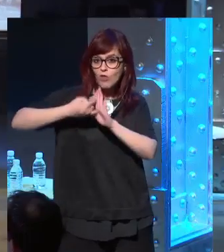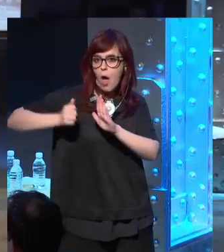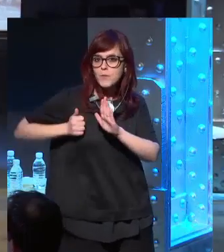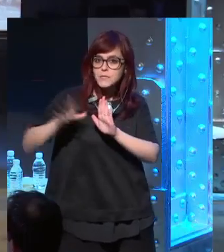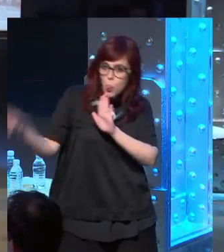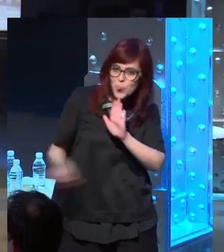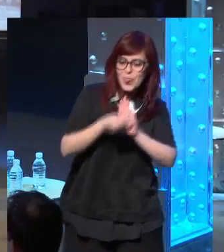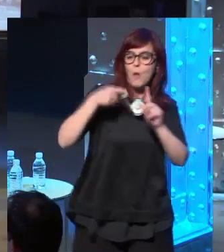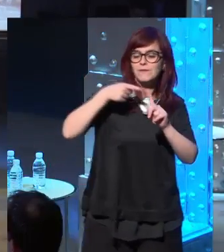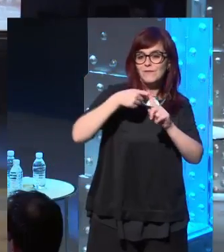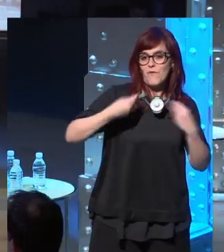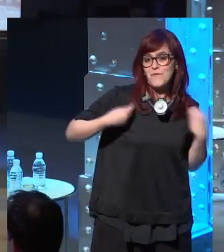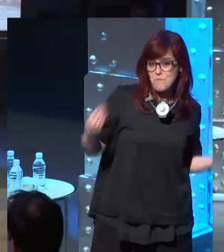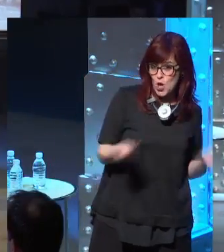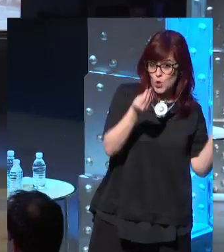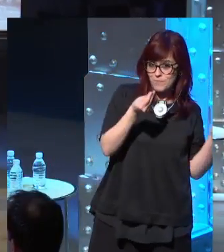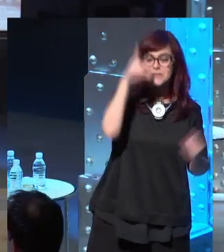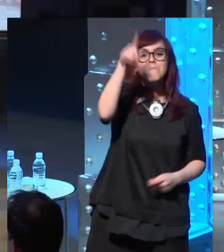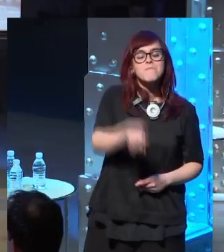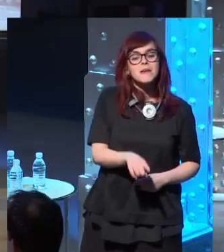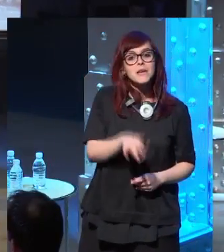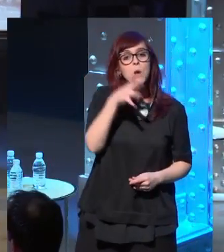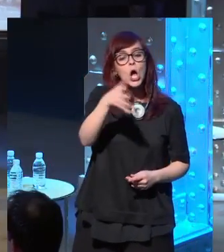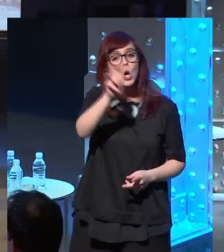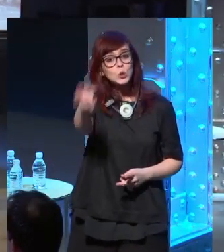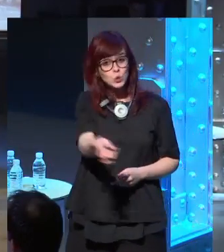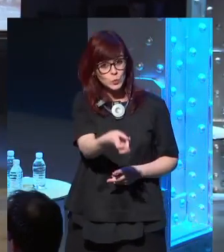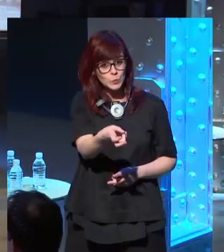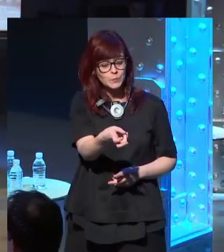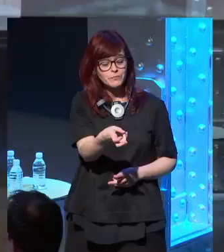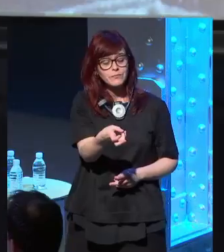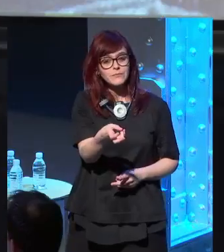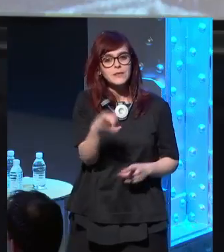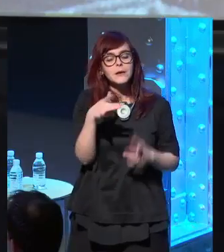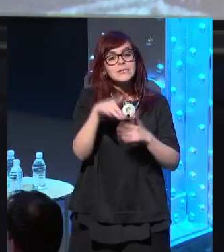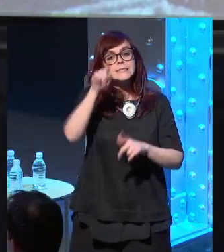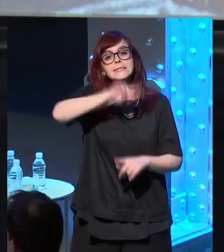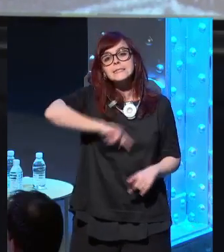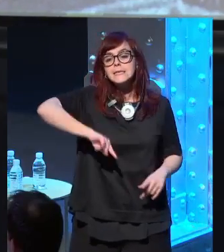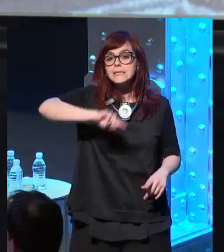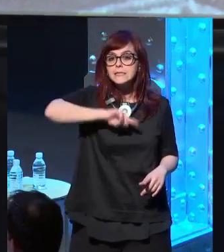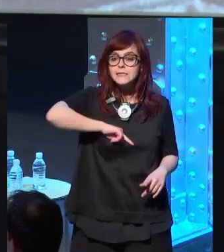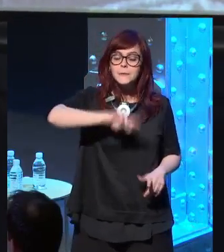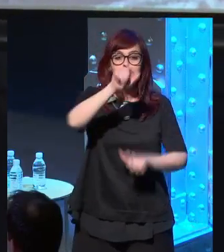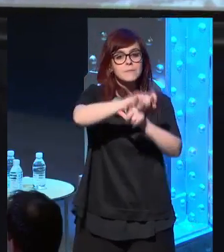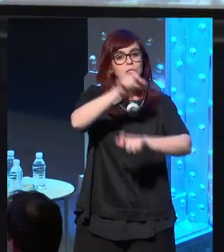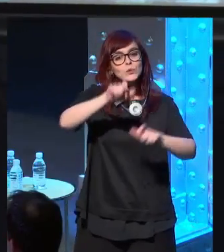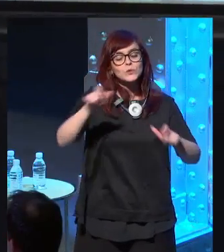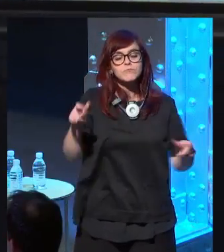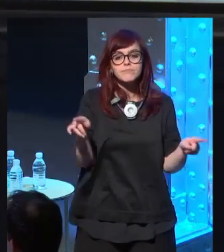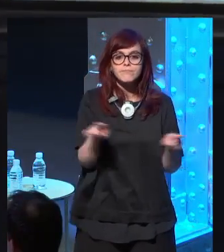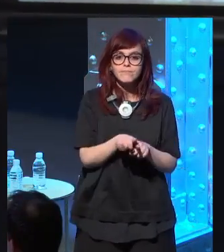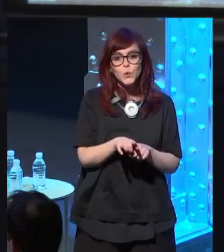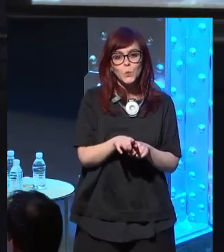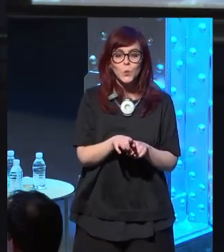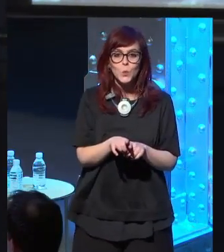I think another reason is that more and more people are also feeling that we have gotten a